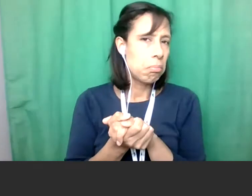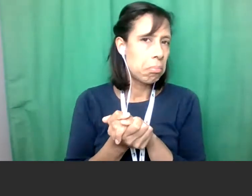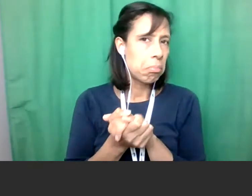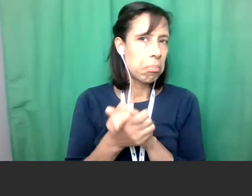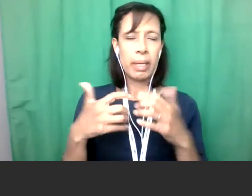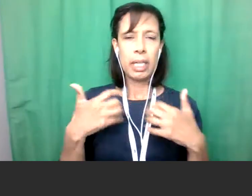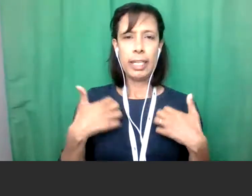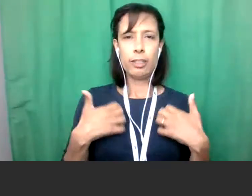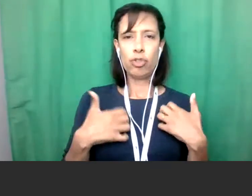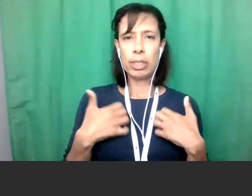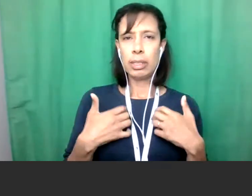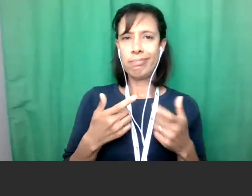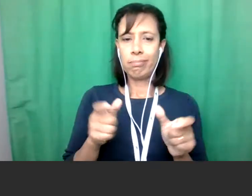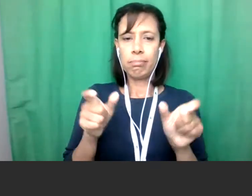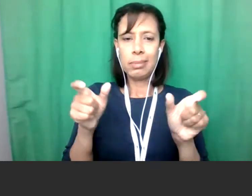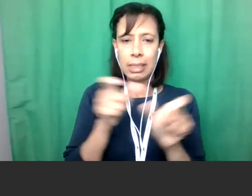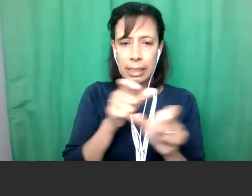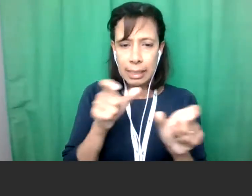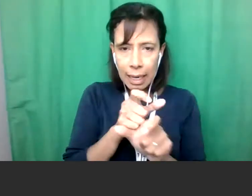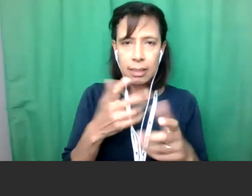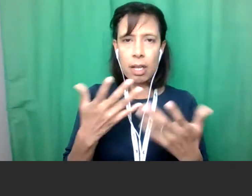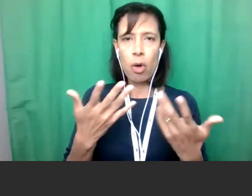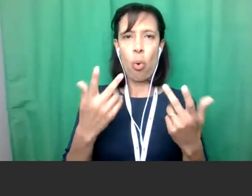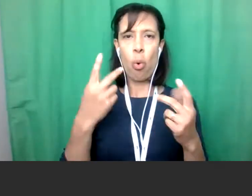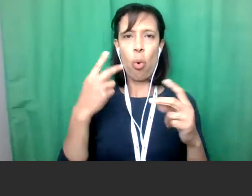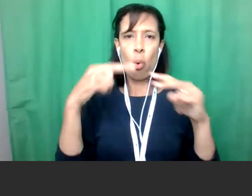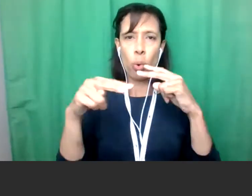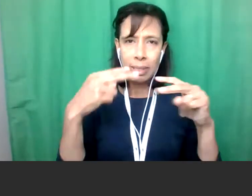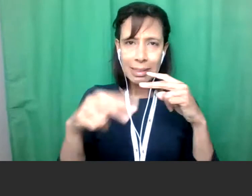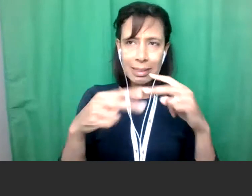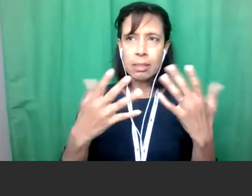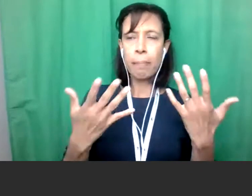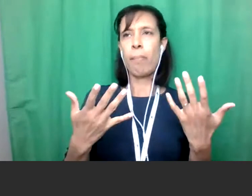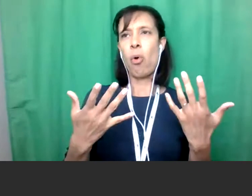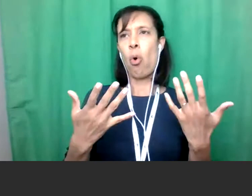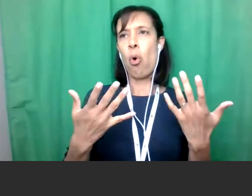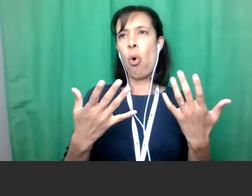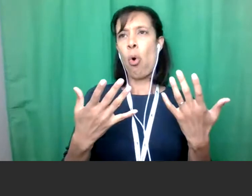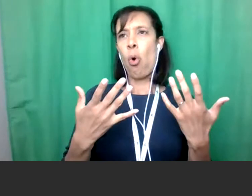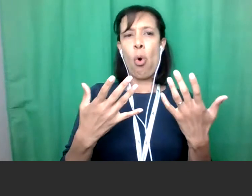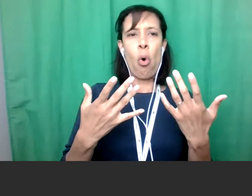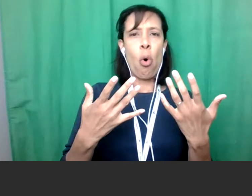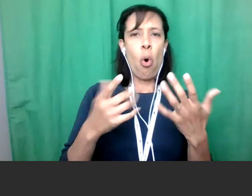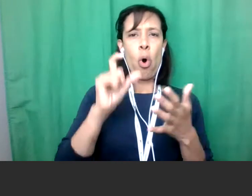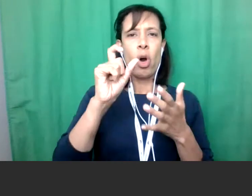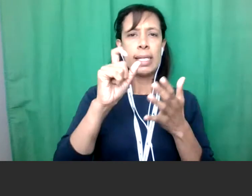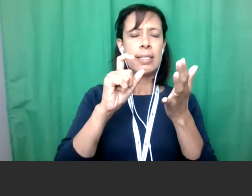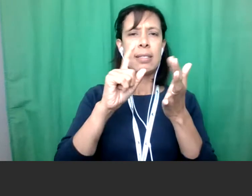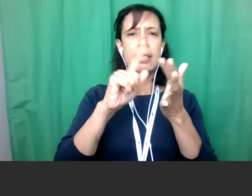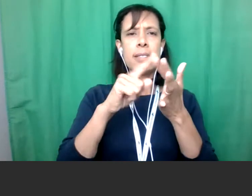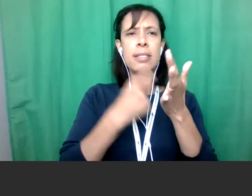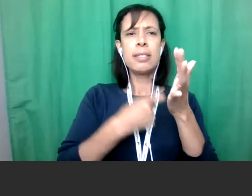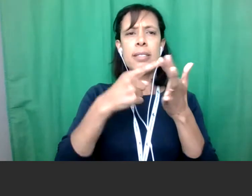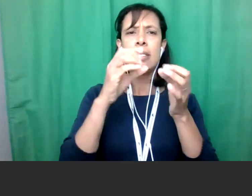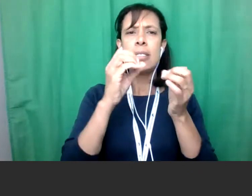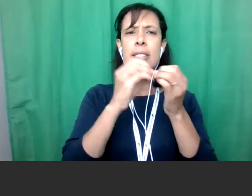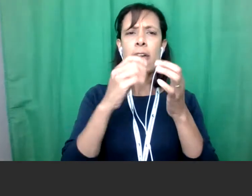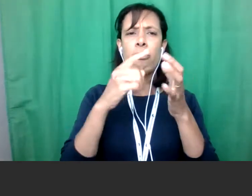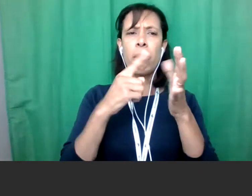dyslexia or autism or cerebral palsy? Is there something in particular that feels relevant to you that